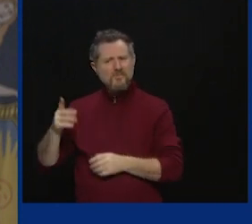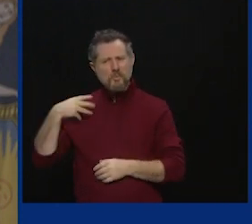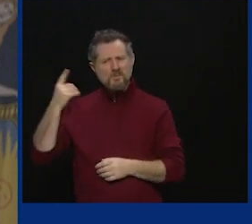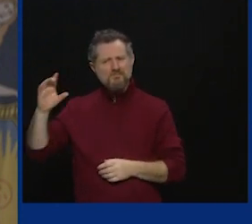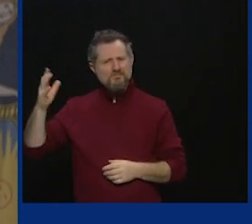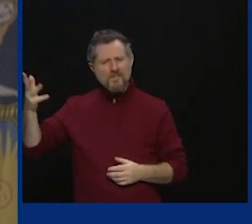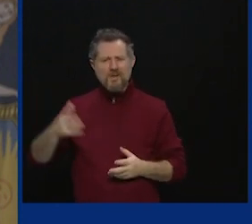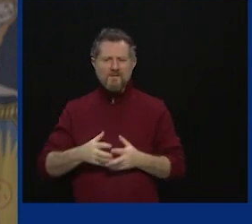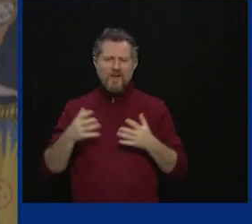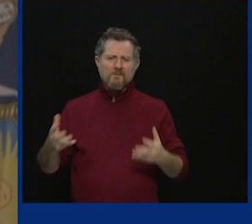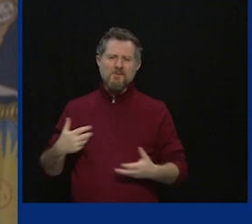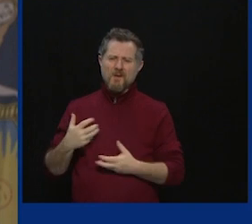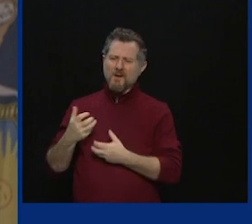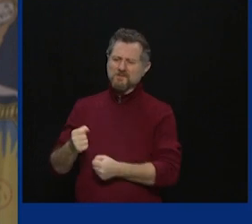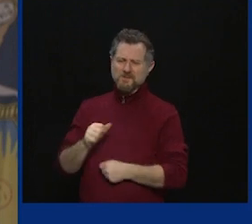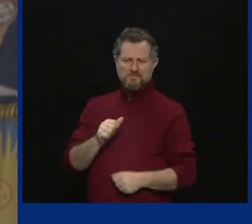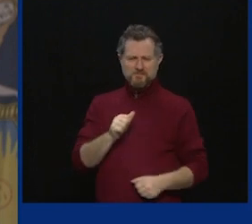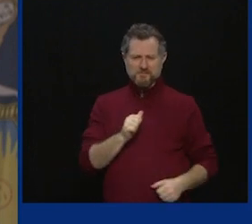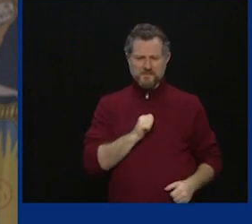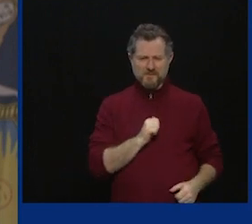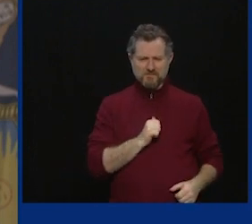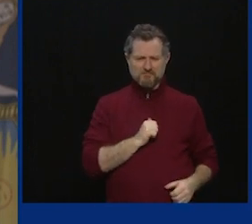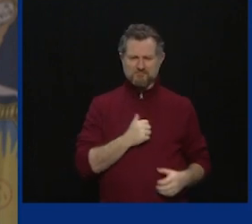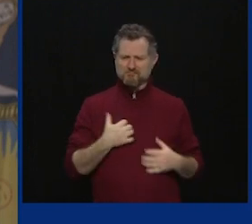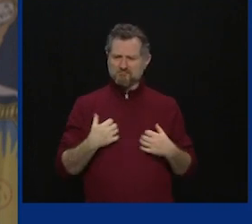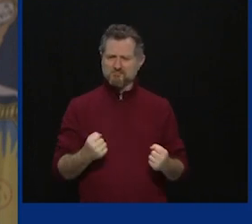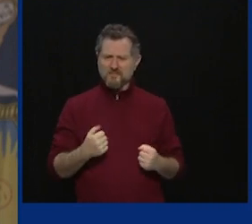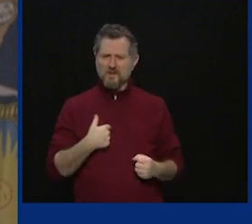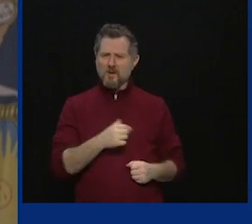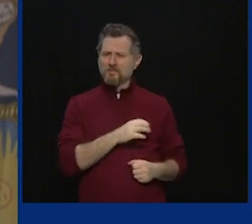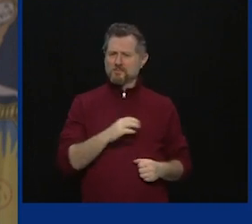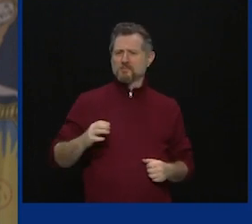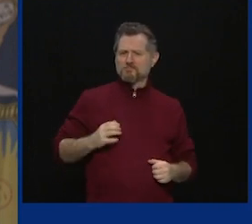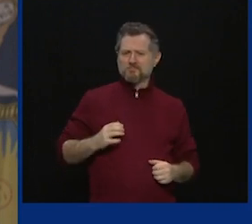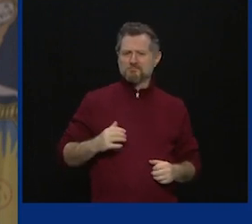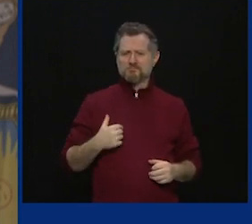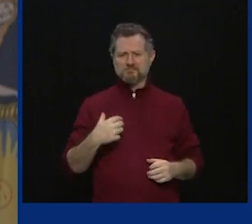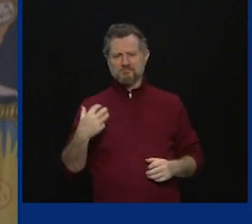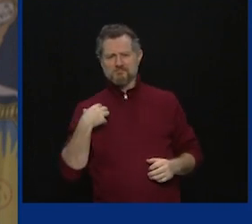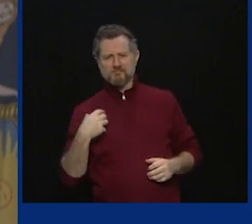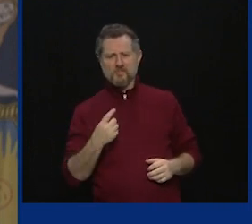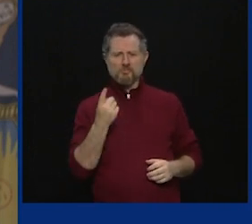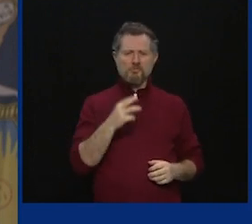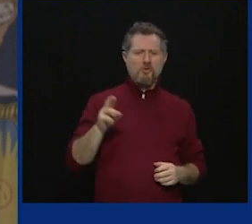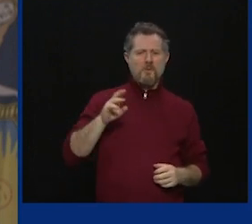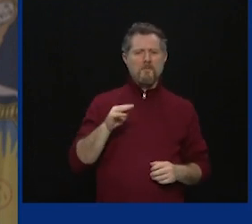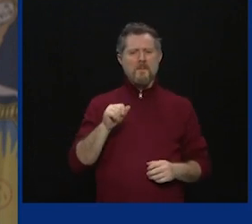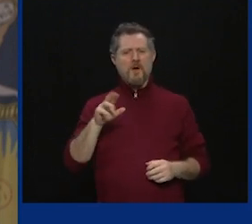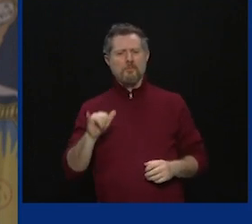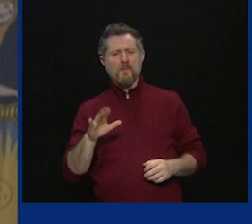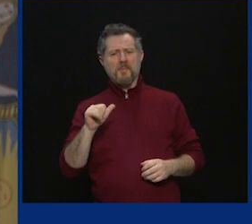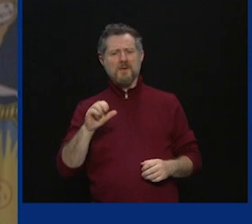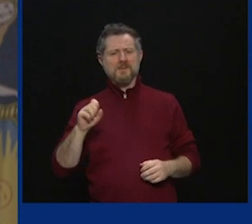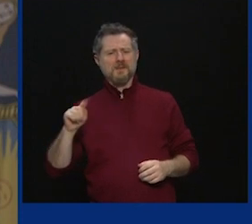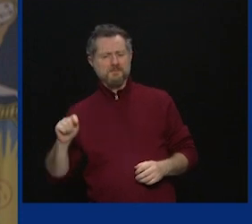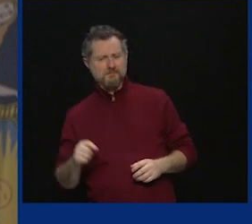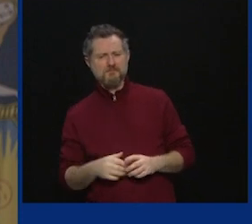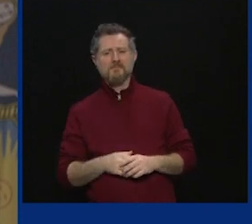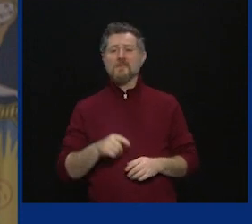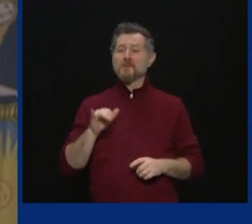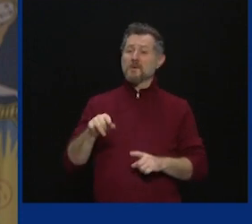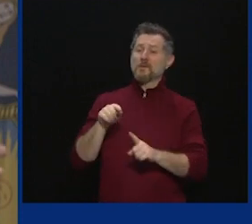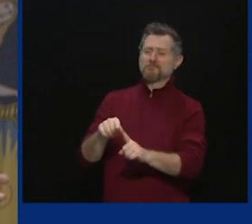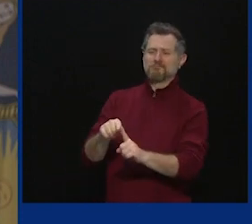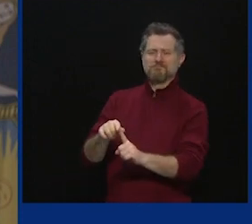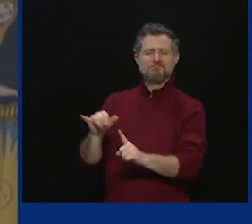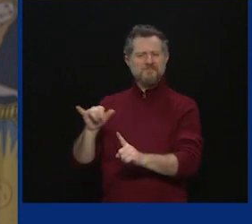my own health, Commissioner of Health, Dr. Mary Bassett, who also has conversations with all the